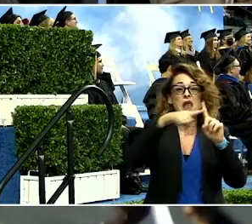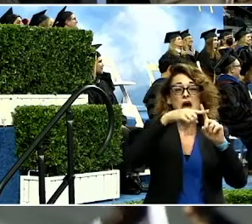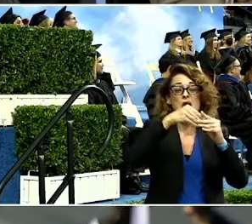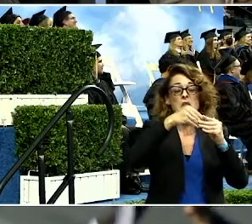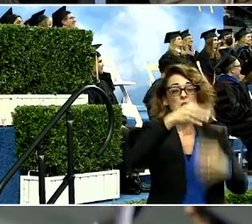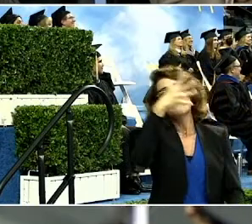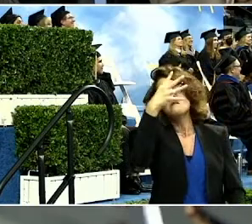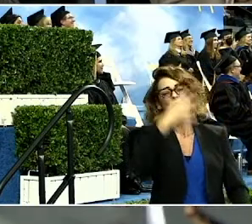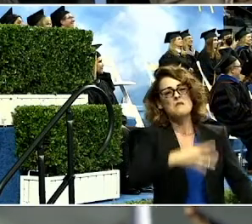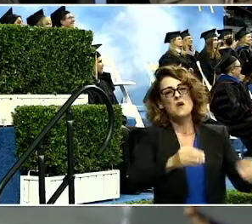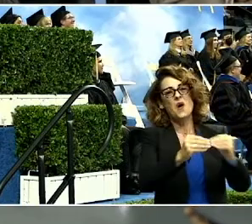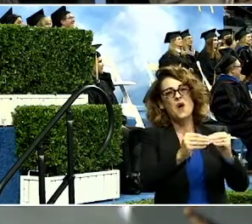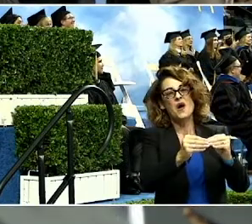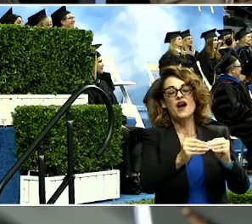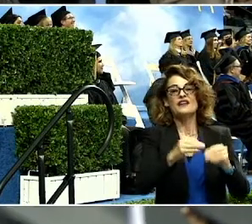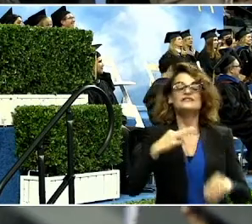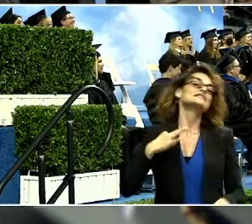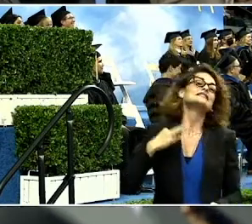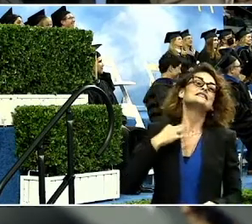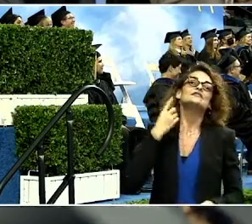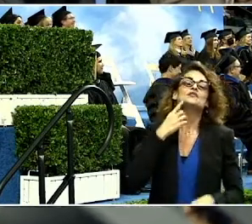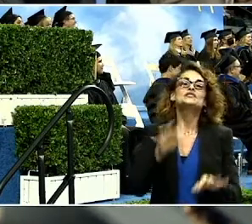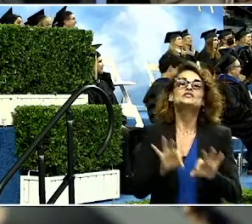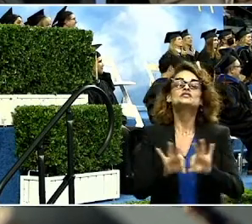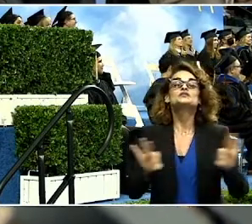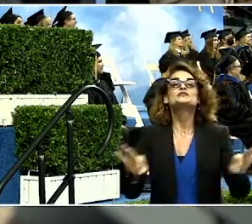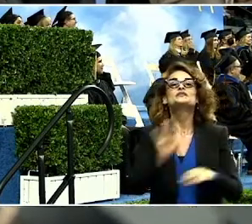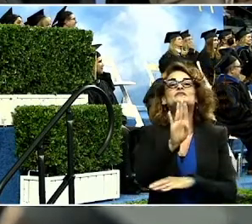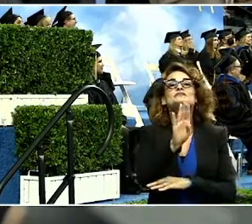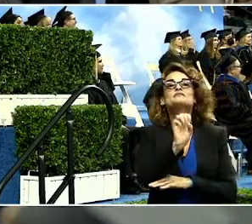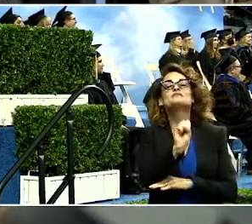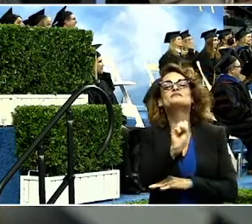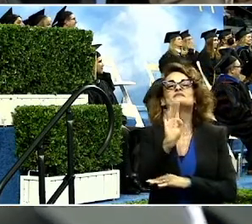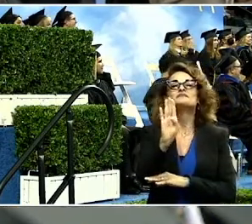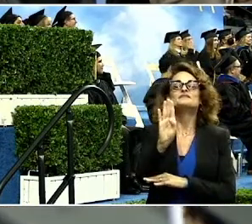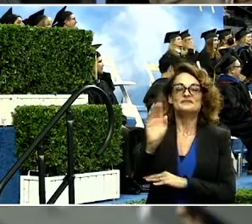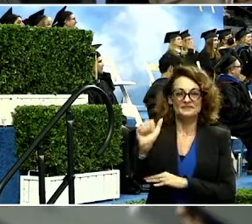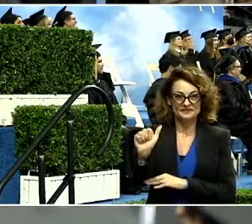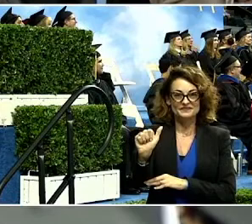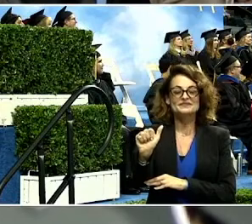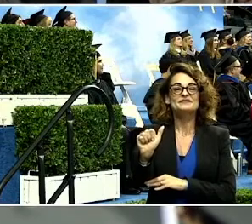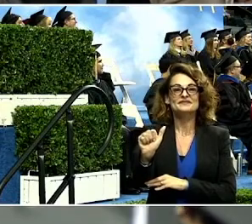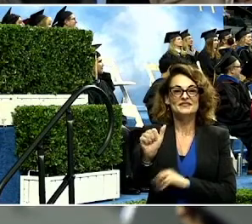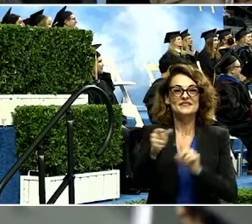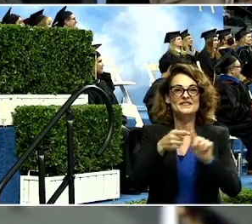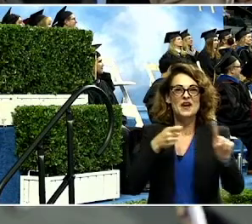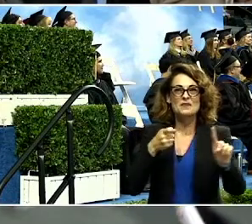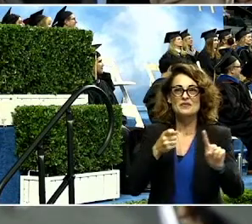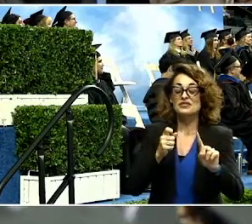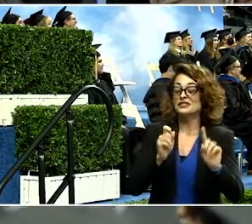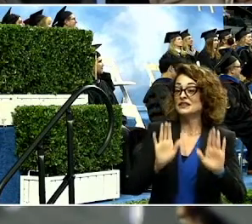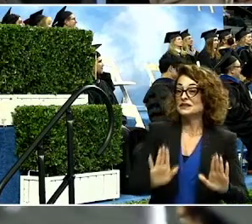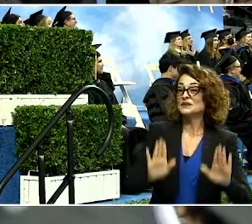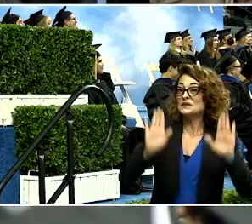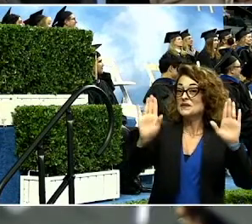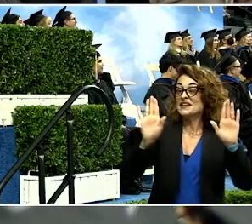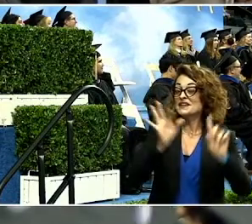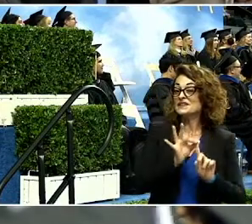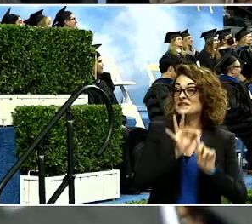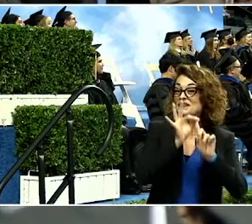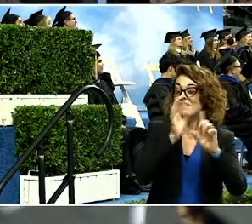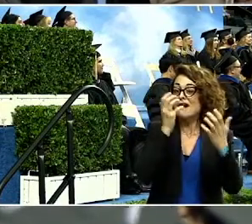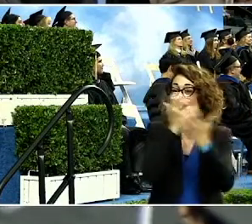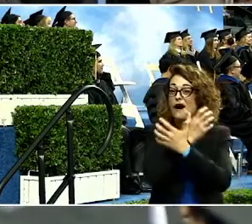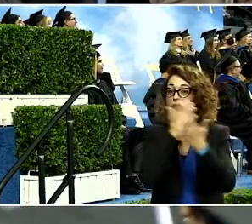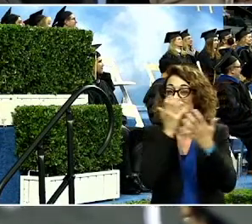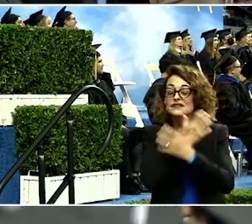The candidates for the degree of Bachelor of Science and Bachelor of Arts from the great, unique, awesome, breathtaking,